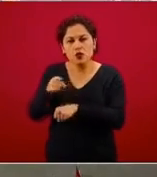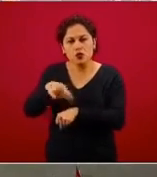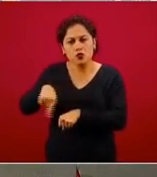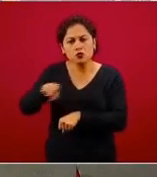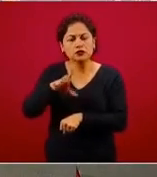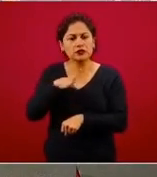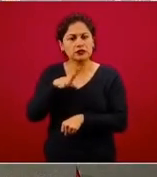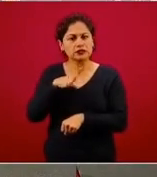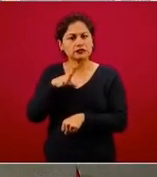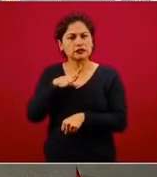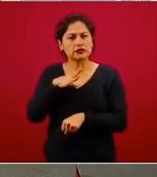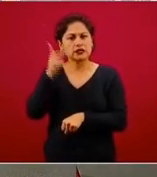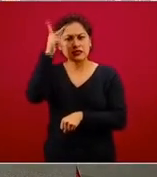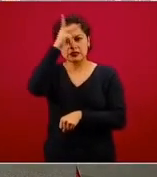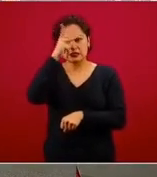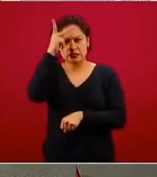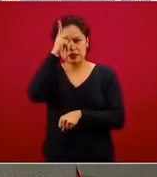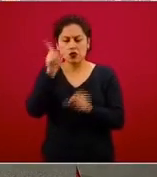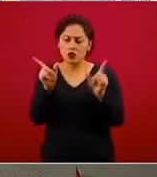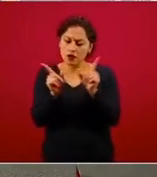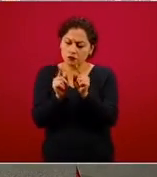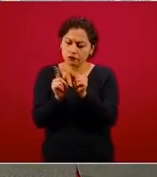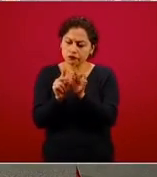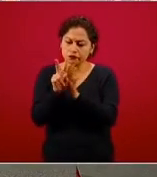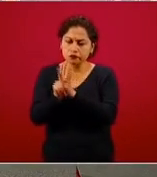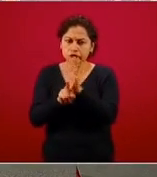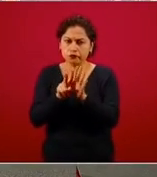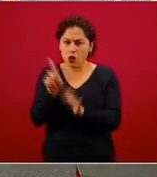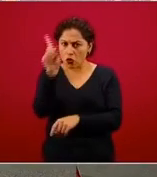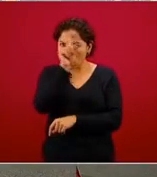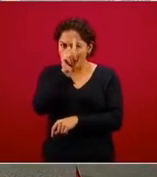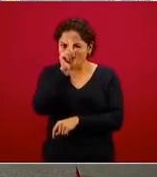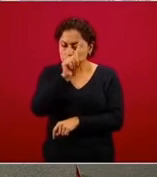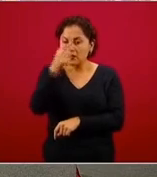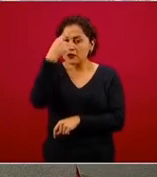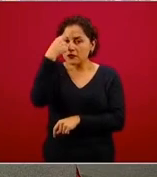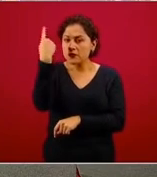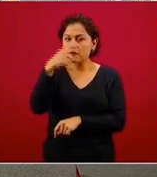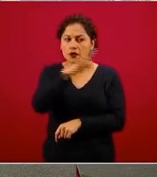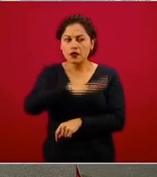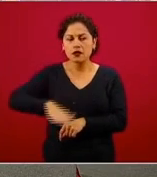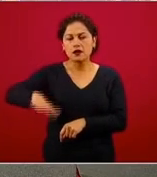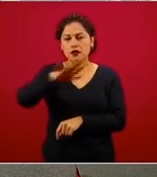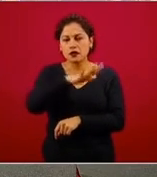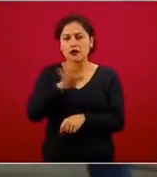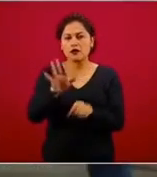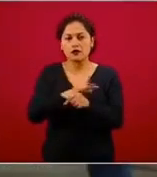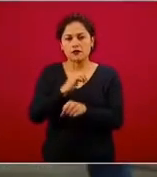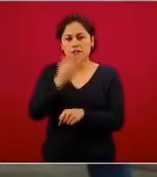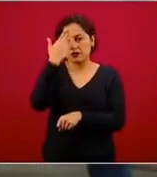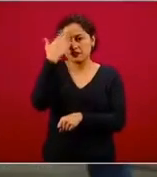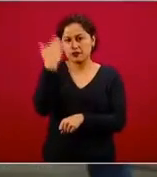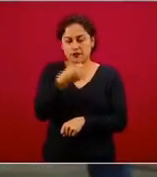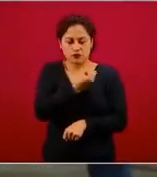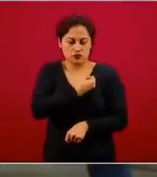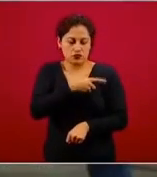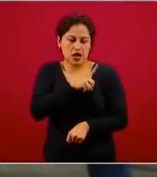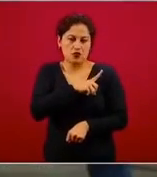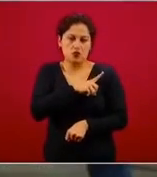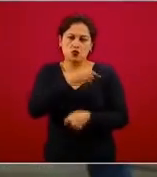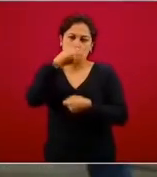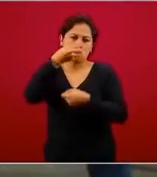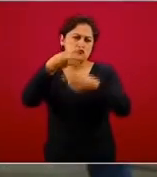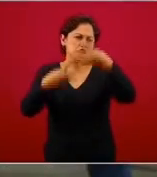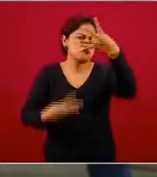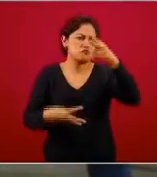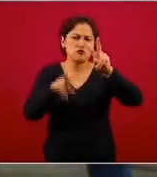use. Now, we have seen some little videos on oncology with recommendations for what we can be